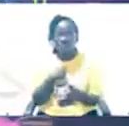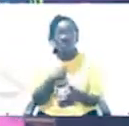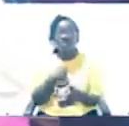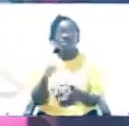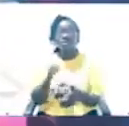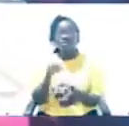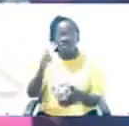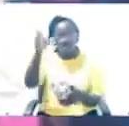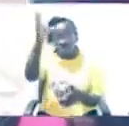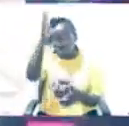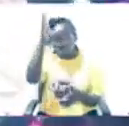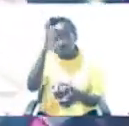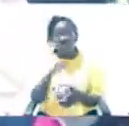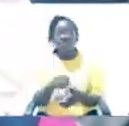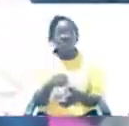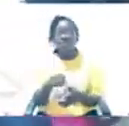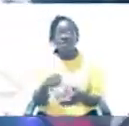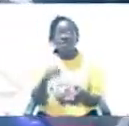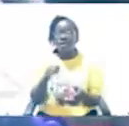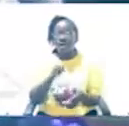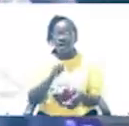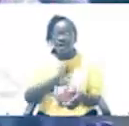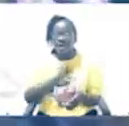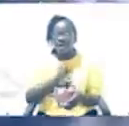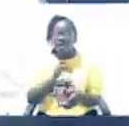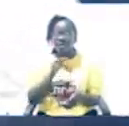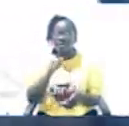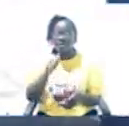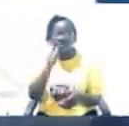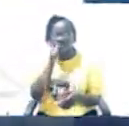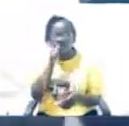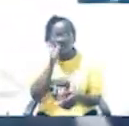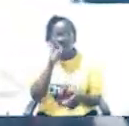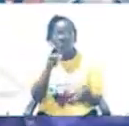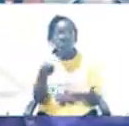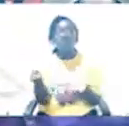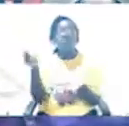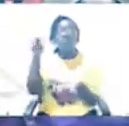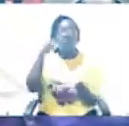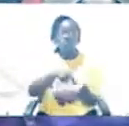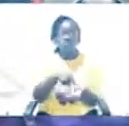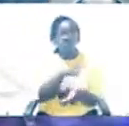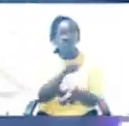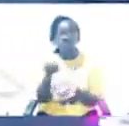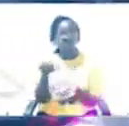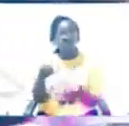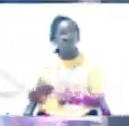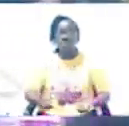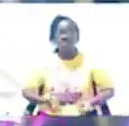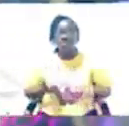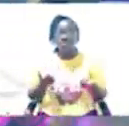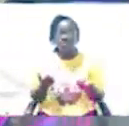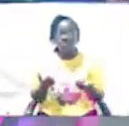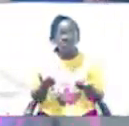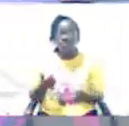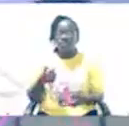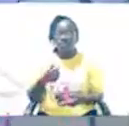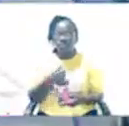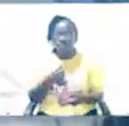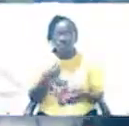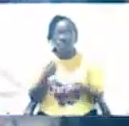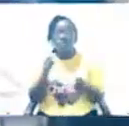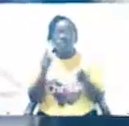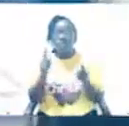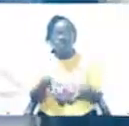I am the resurrection and the life. I am the one that brings what